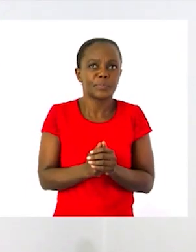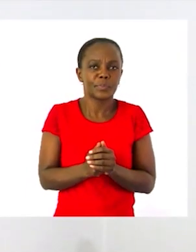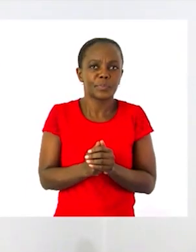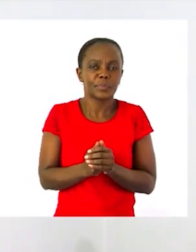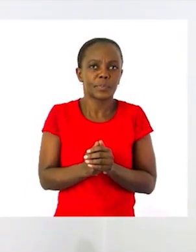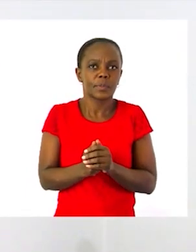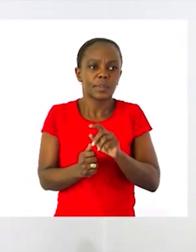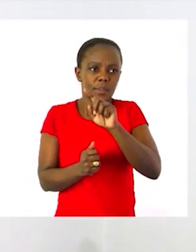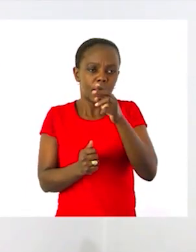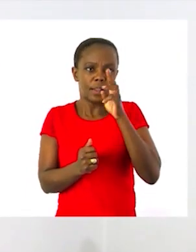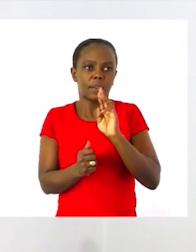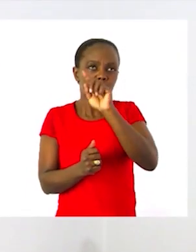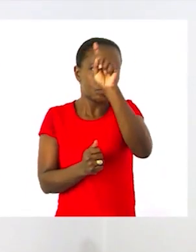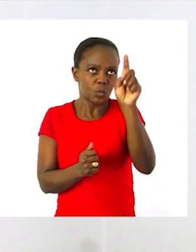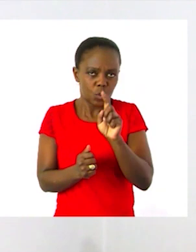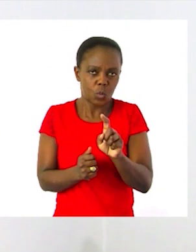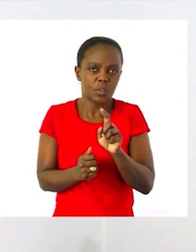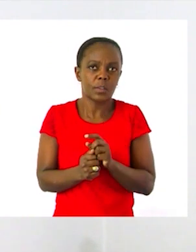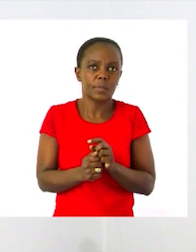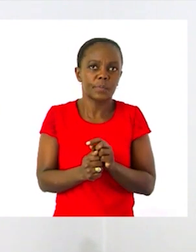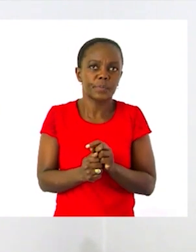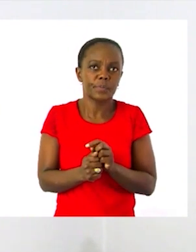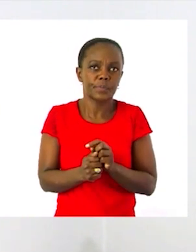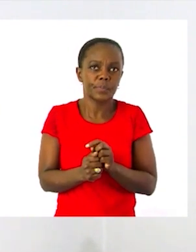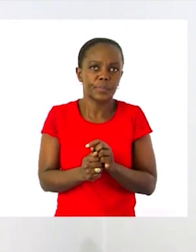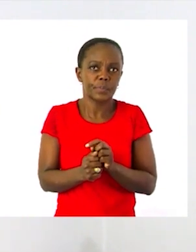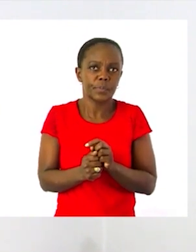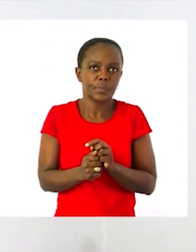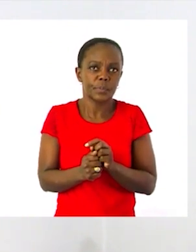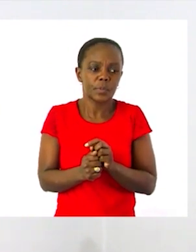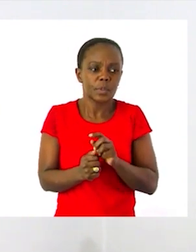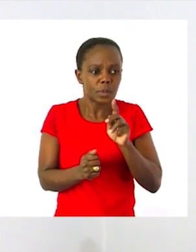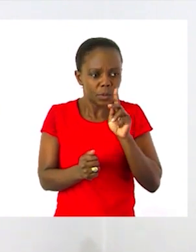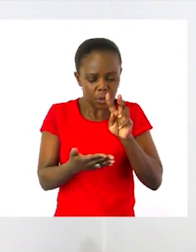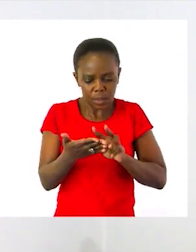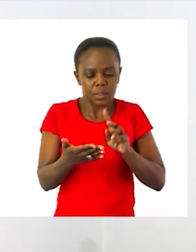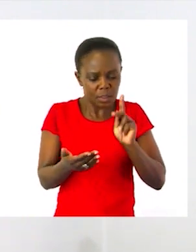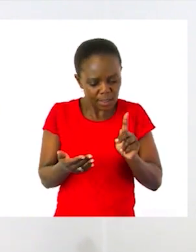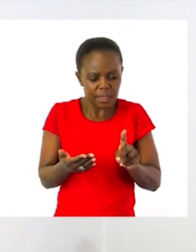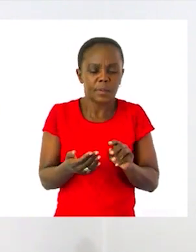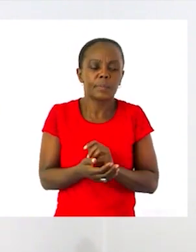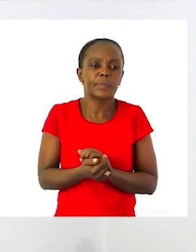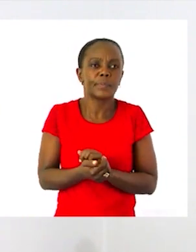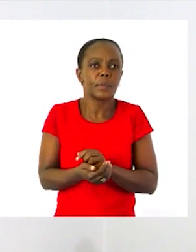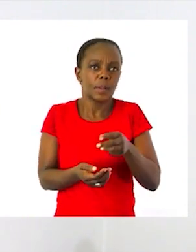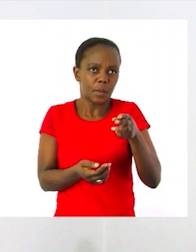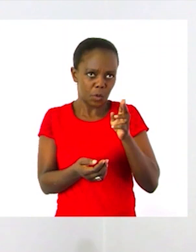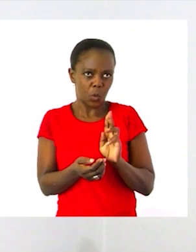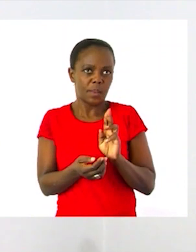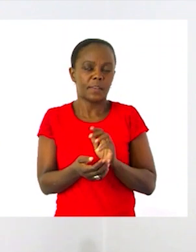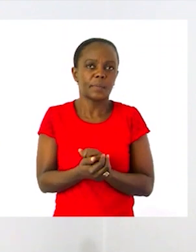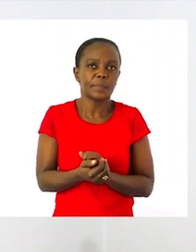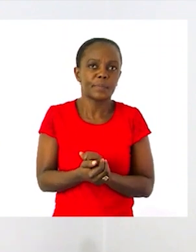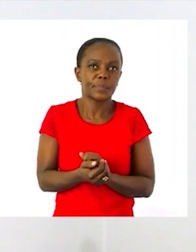Answer the questions. Only answer questions when you've read it again 2 or 3 times,